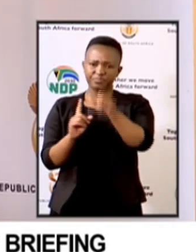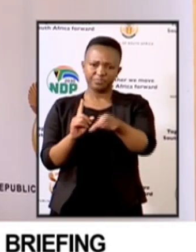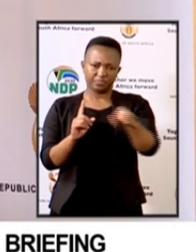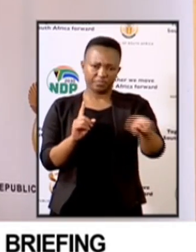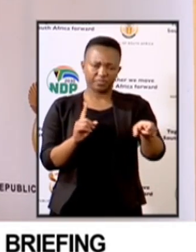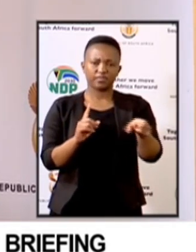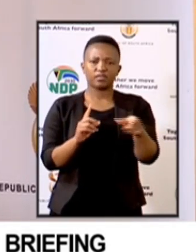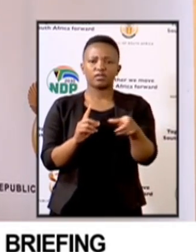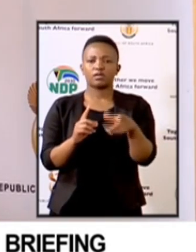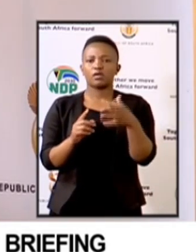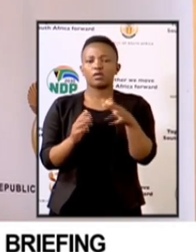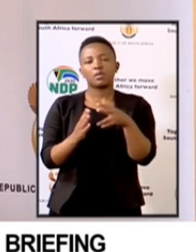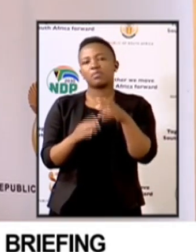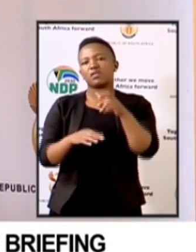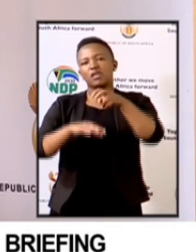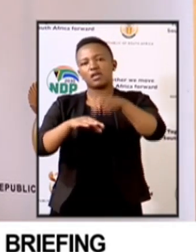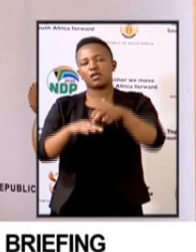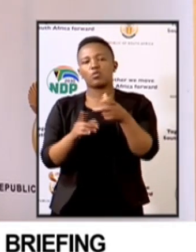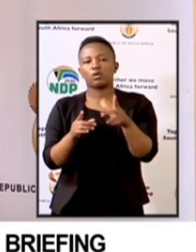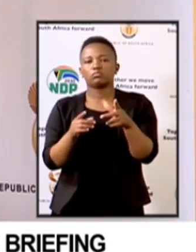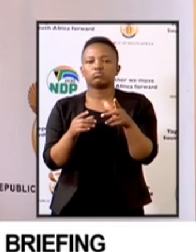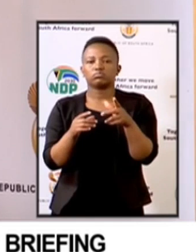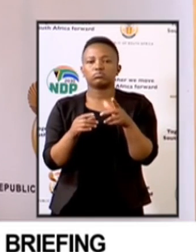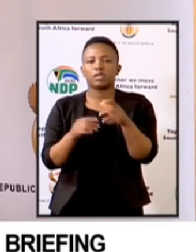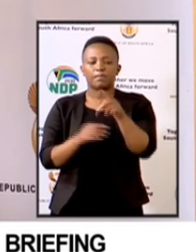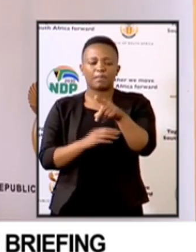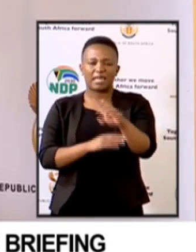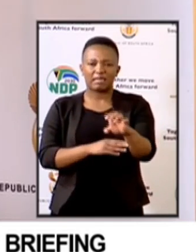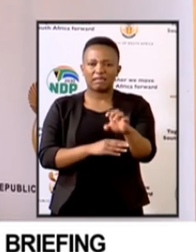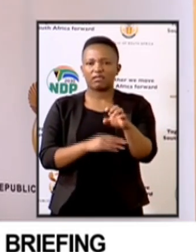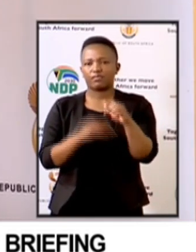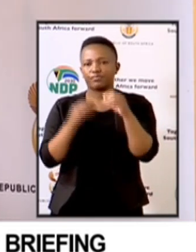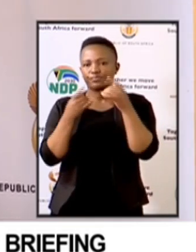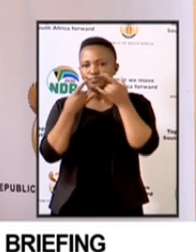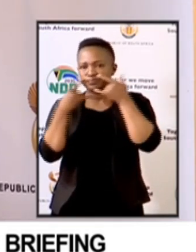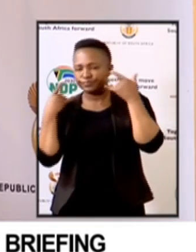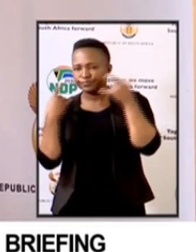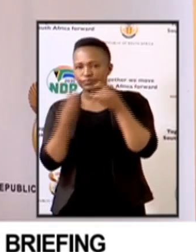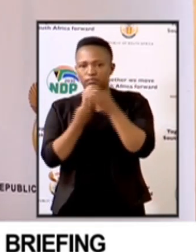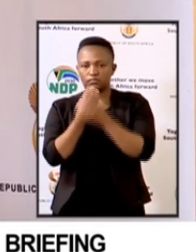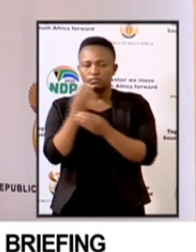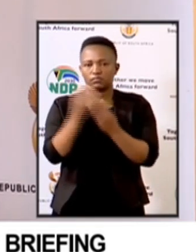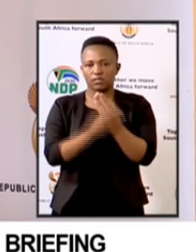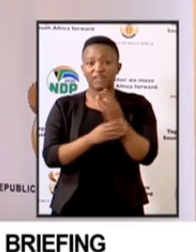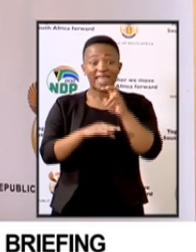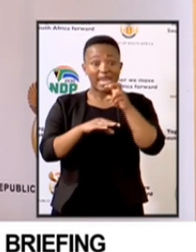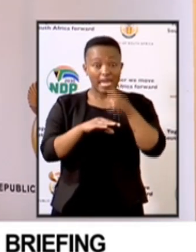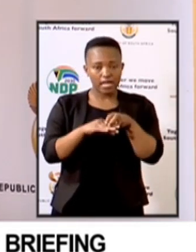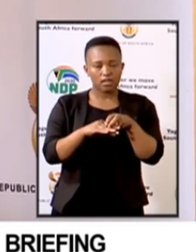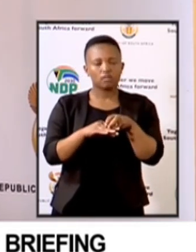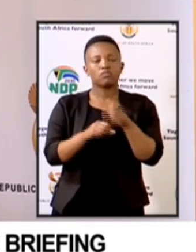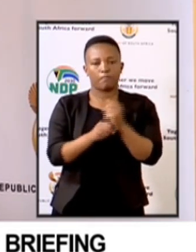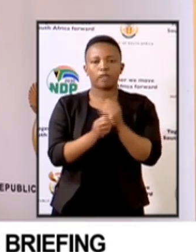require personal protective equipment should at all times be provided with such.